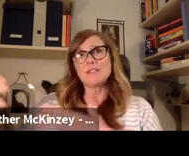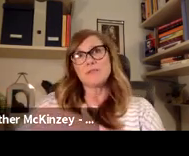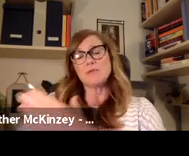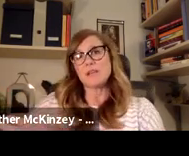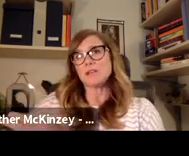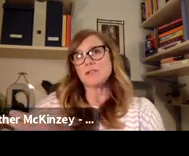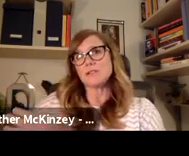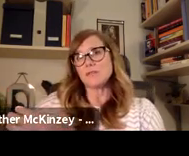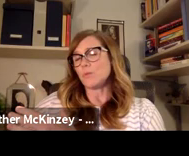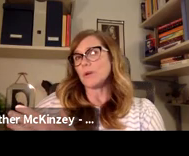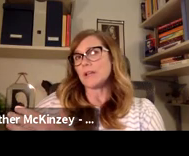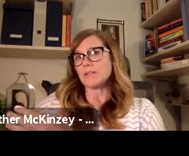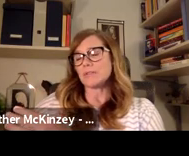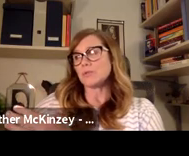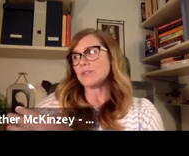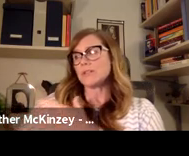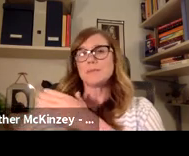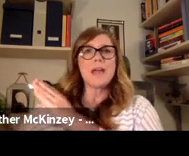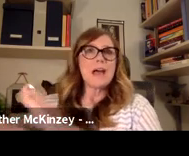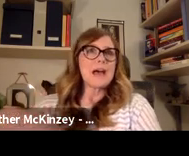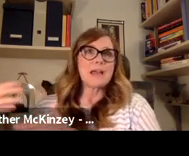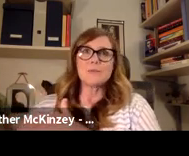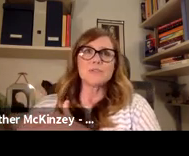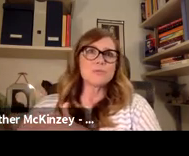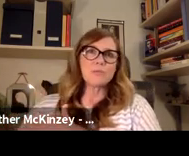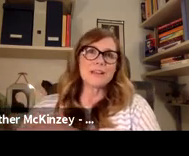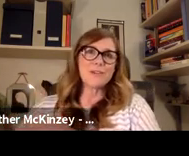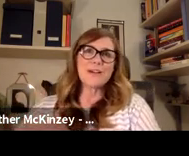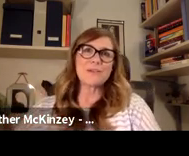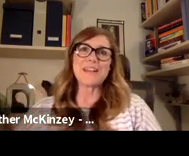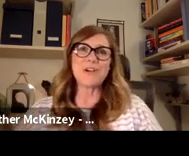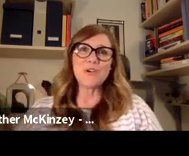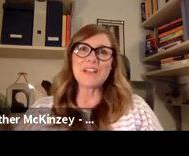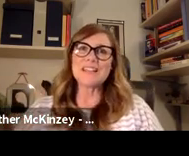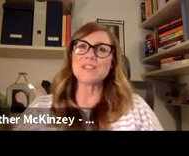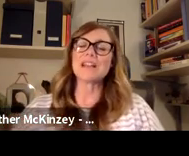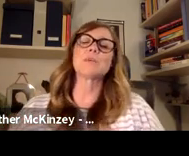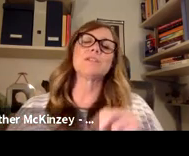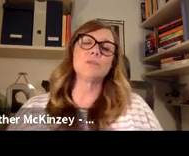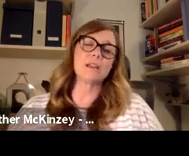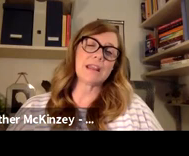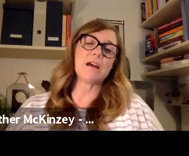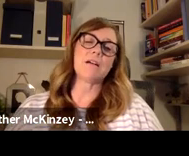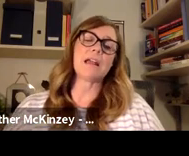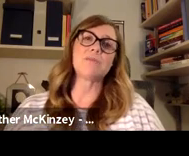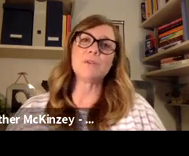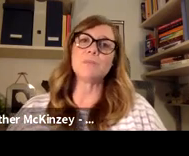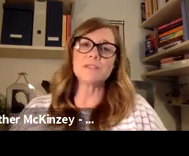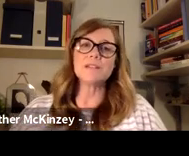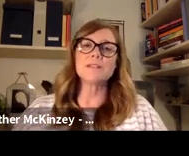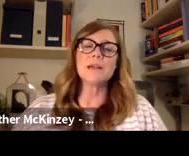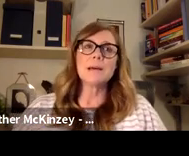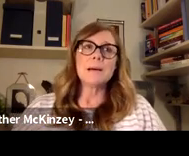My last few years of working in the school system, I was ready to go out on my own. And so that's what I do right now. I have